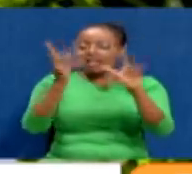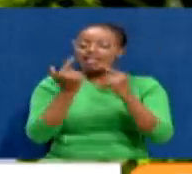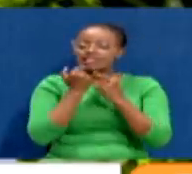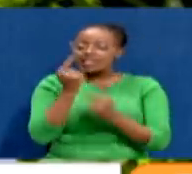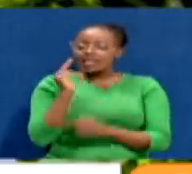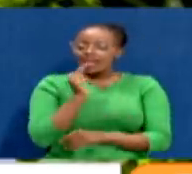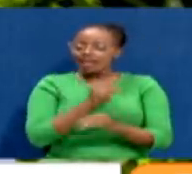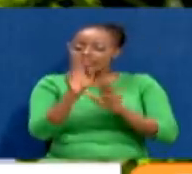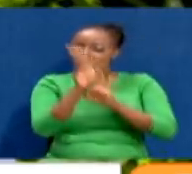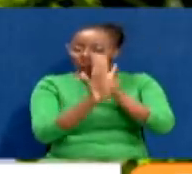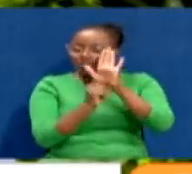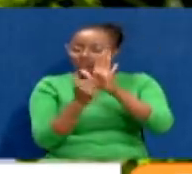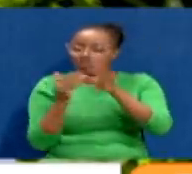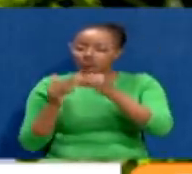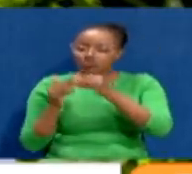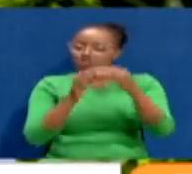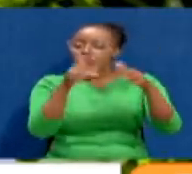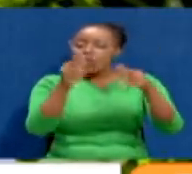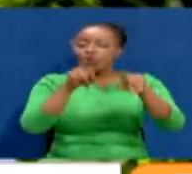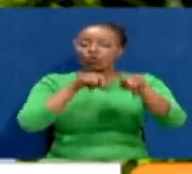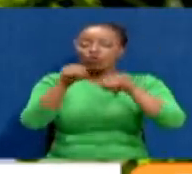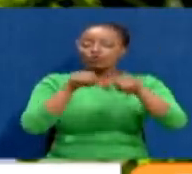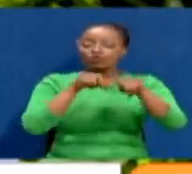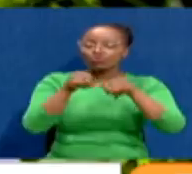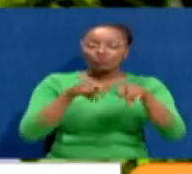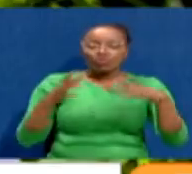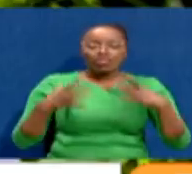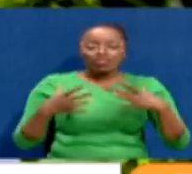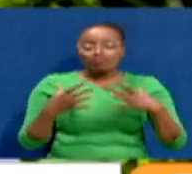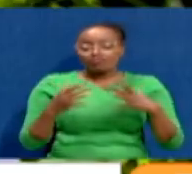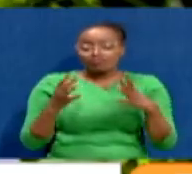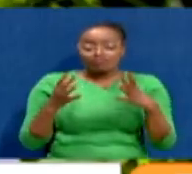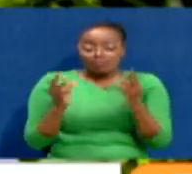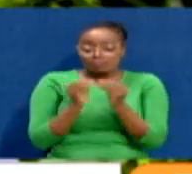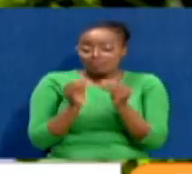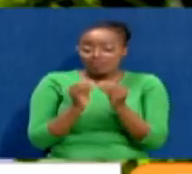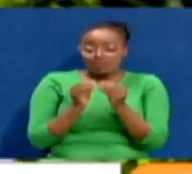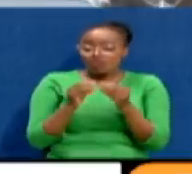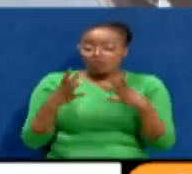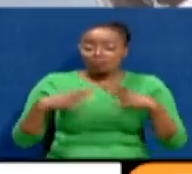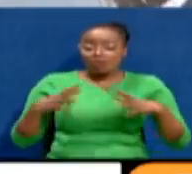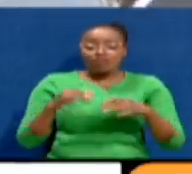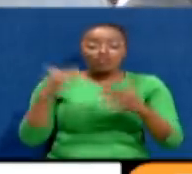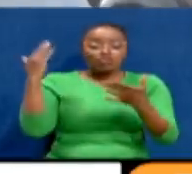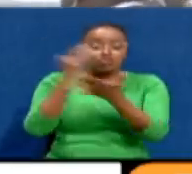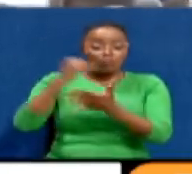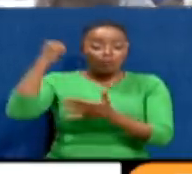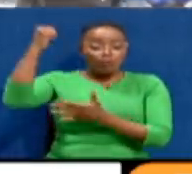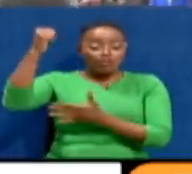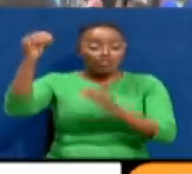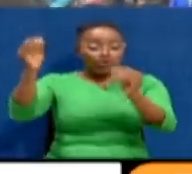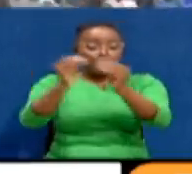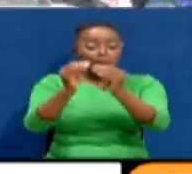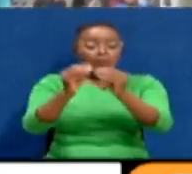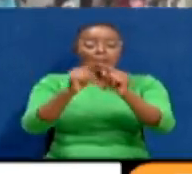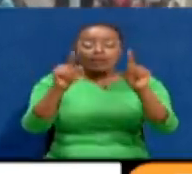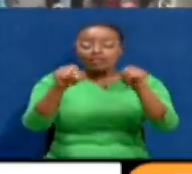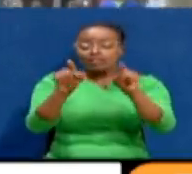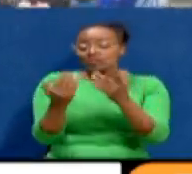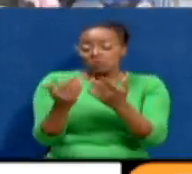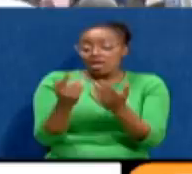protocols to guard or control public rallies. You cannot stop political events, yet you are giving